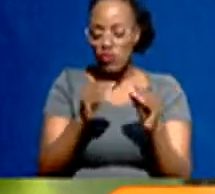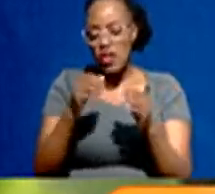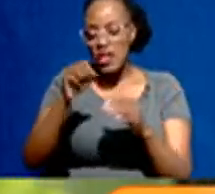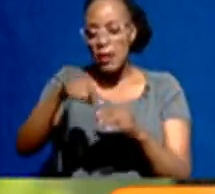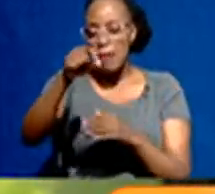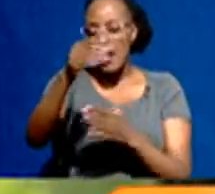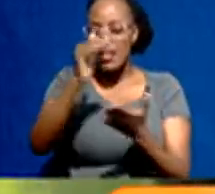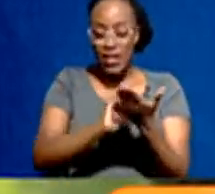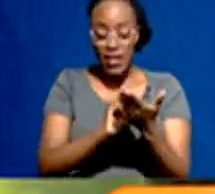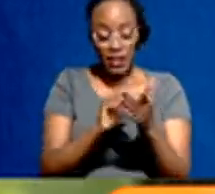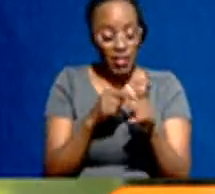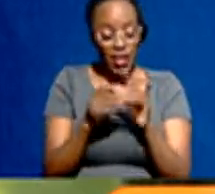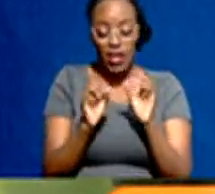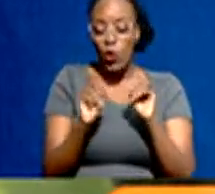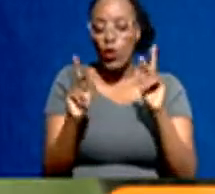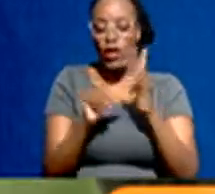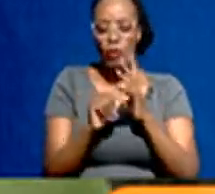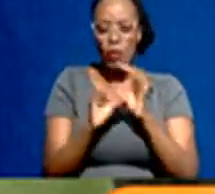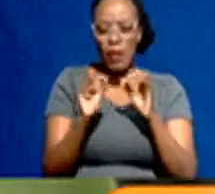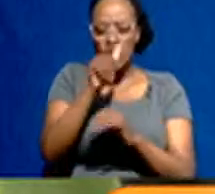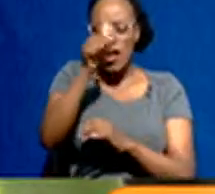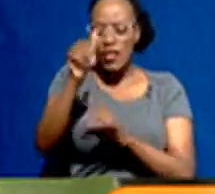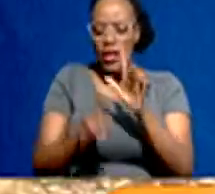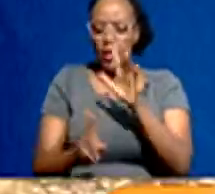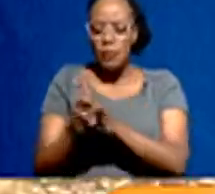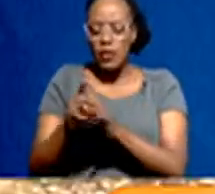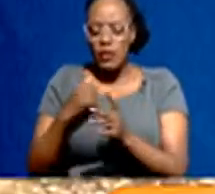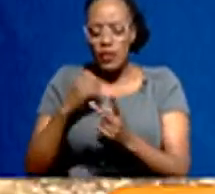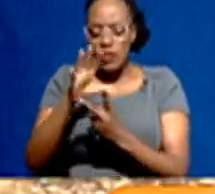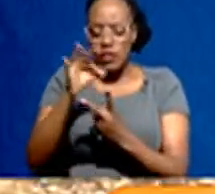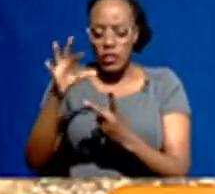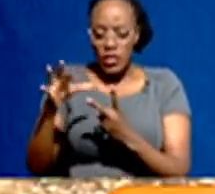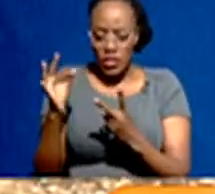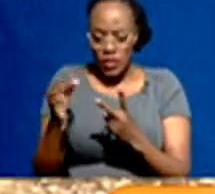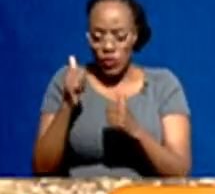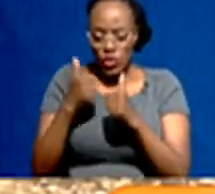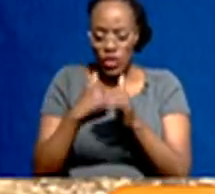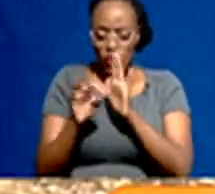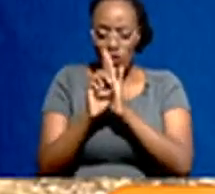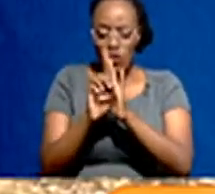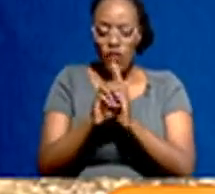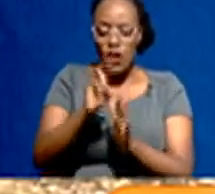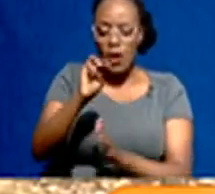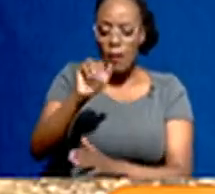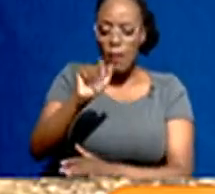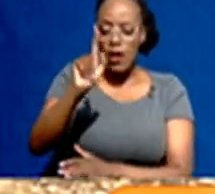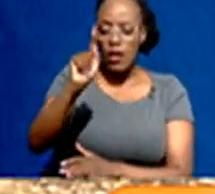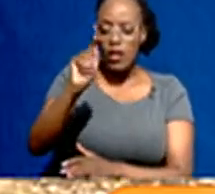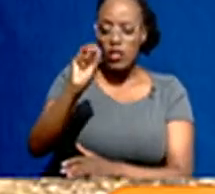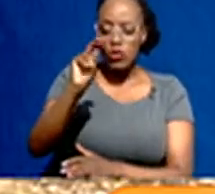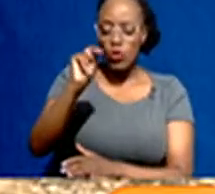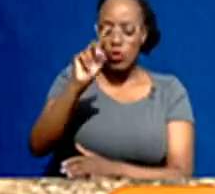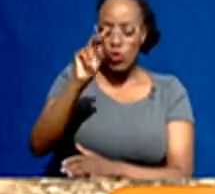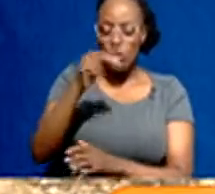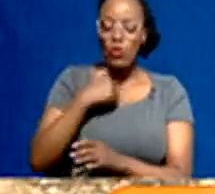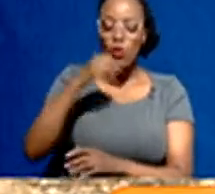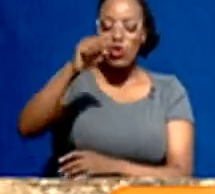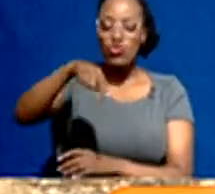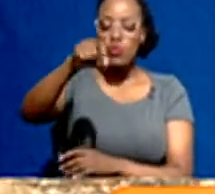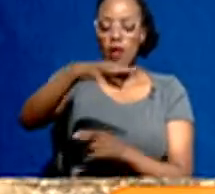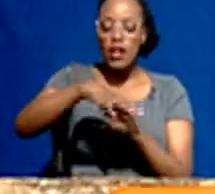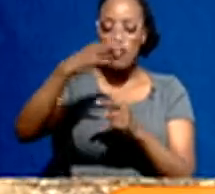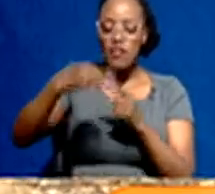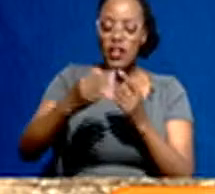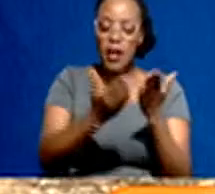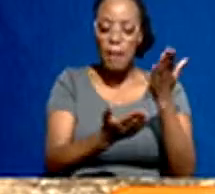okay. The other way is coming up with alternative livelihood. For instance, in Matondoni, we want to do vegetable farming. So this will be a